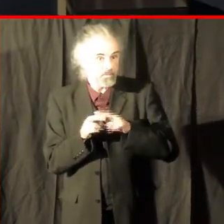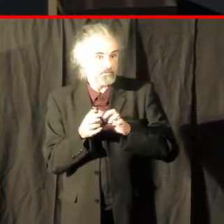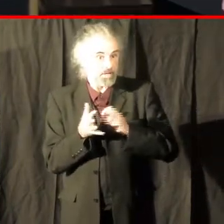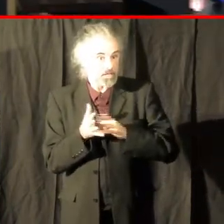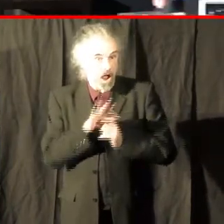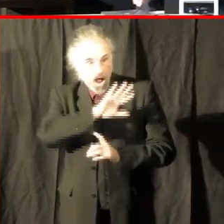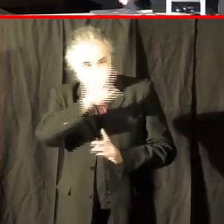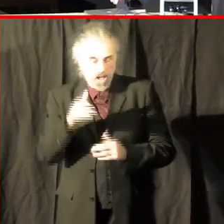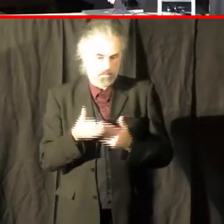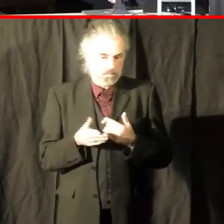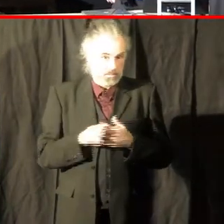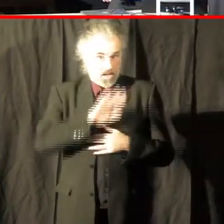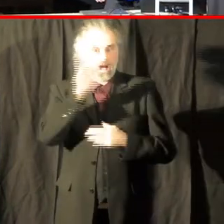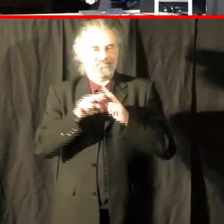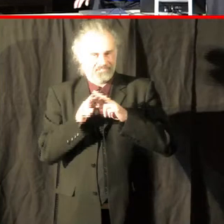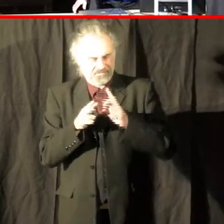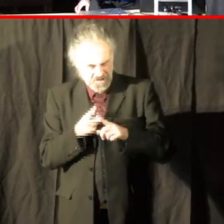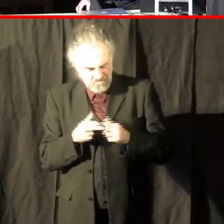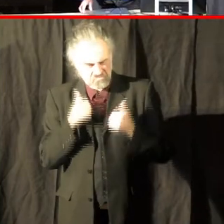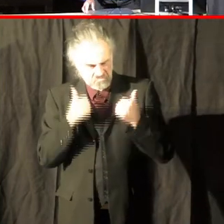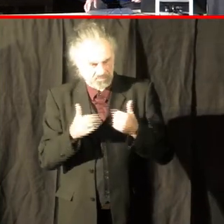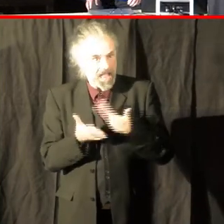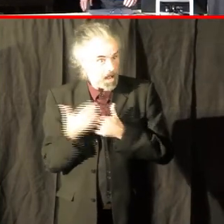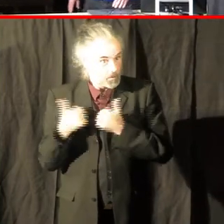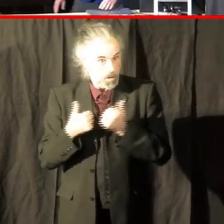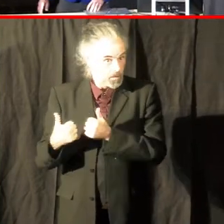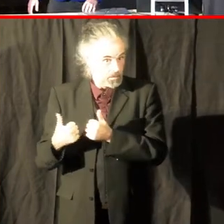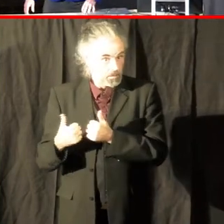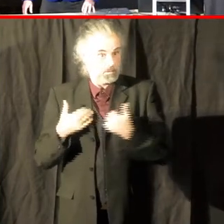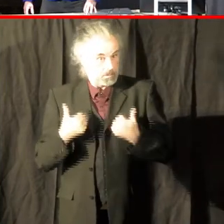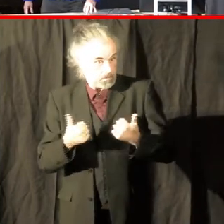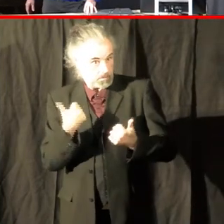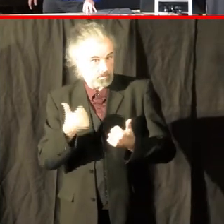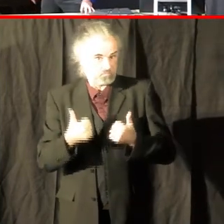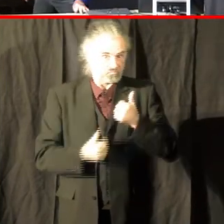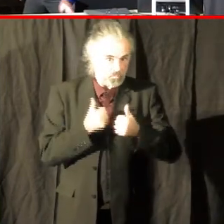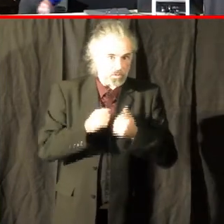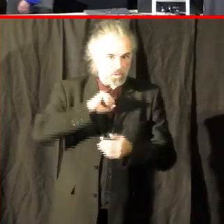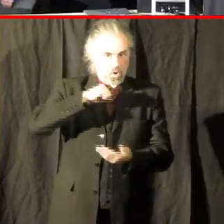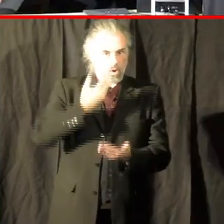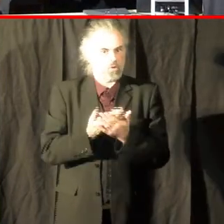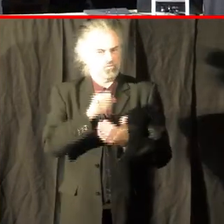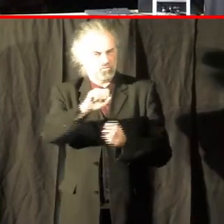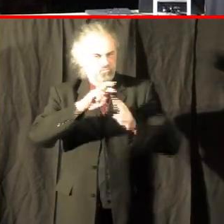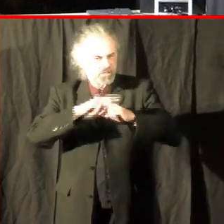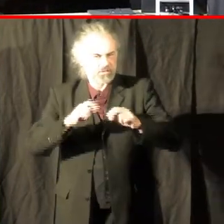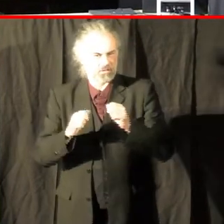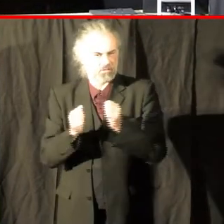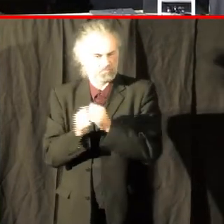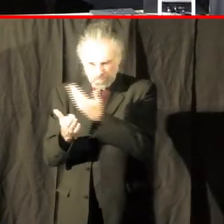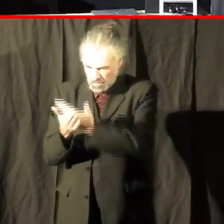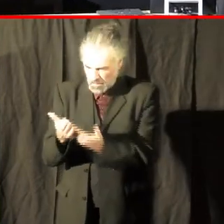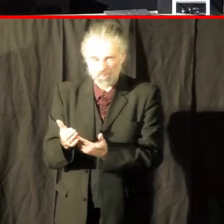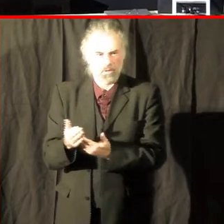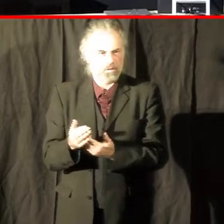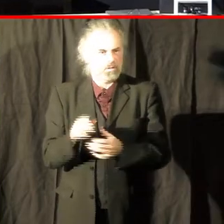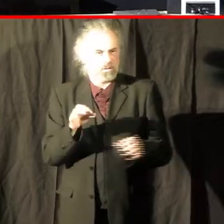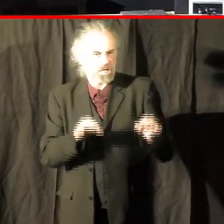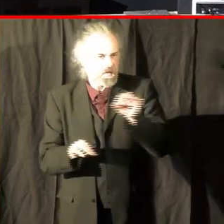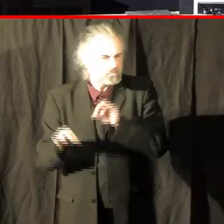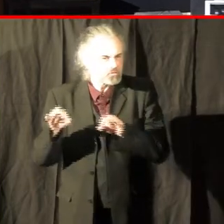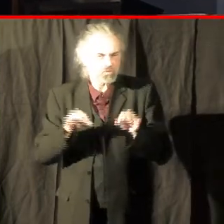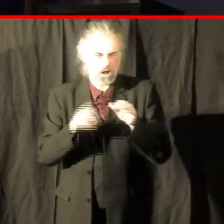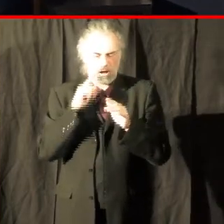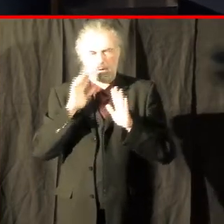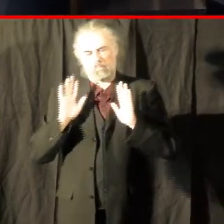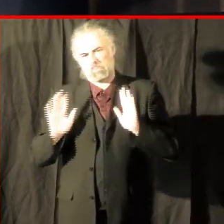are you going? Congratulations on that paper. Thanks. Well done, Nature Chemistry, that's huge. Well, yes, it's good to have some runs on the board in